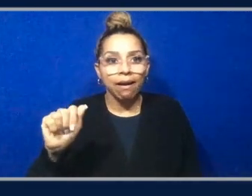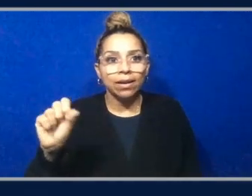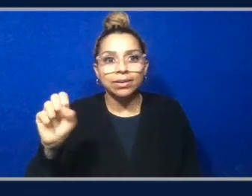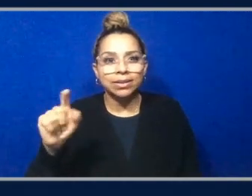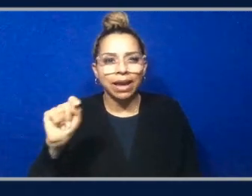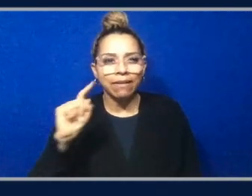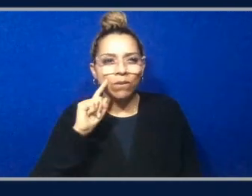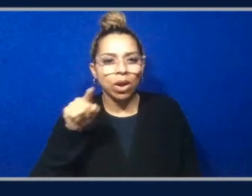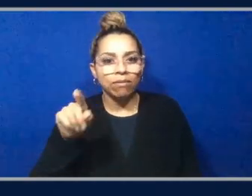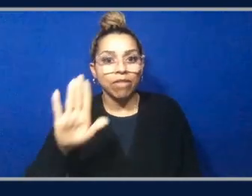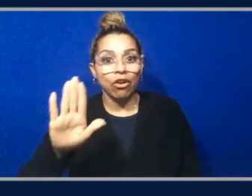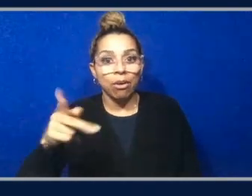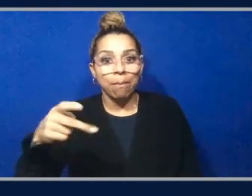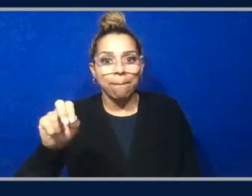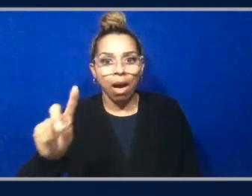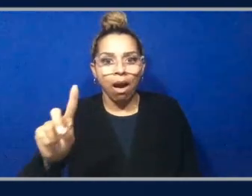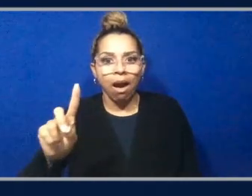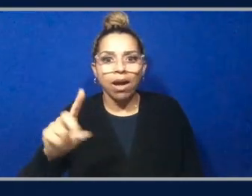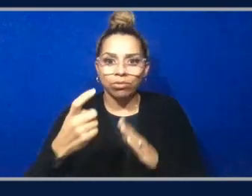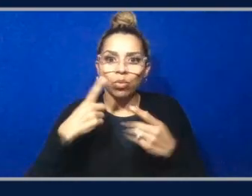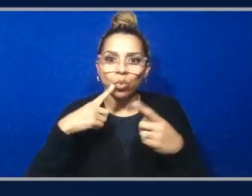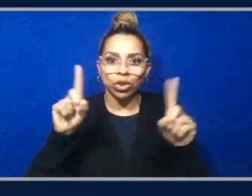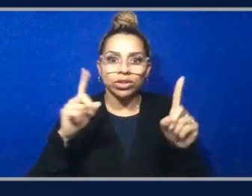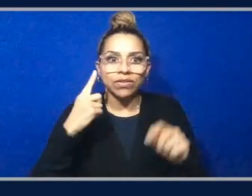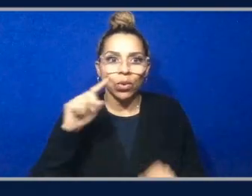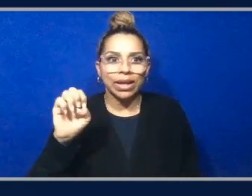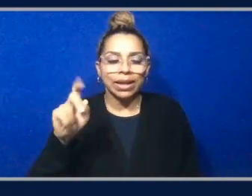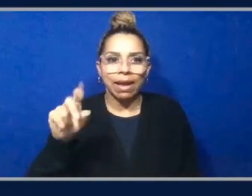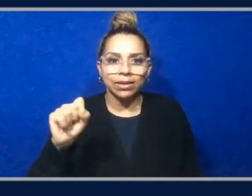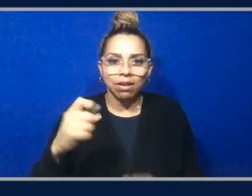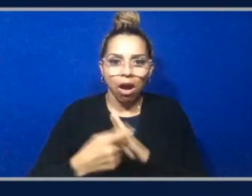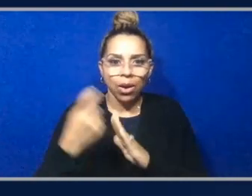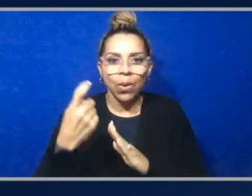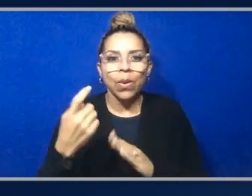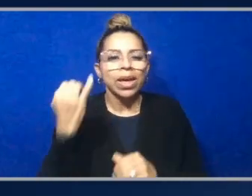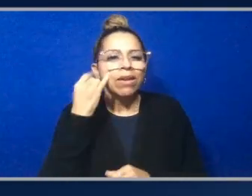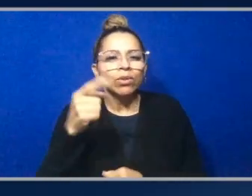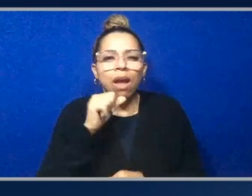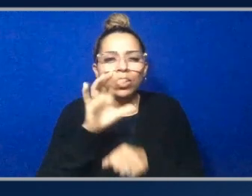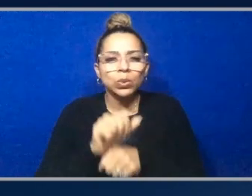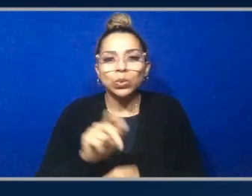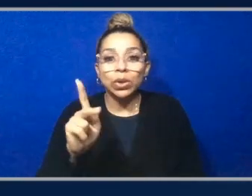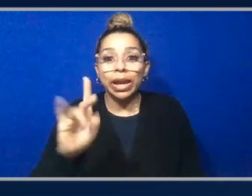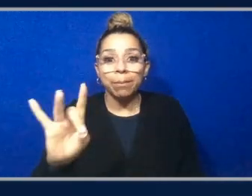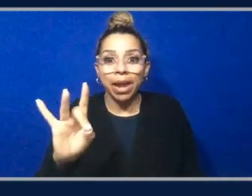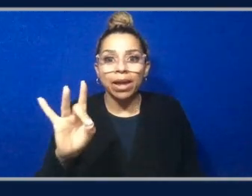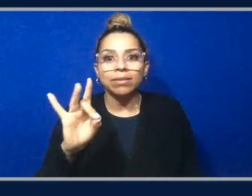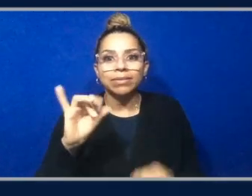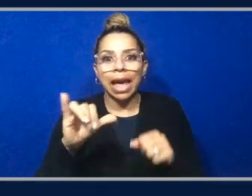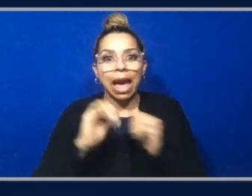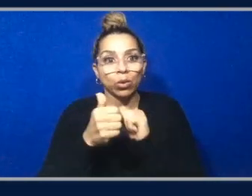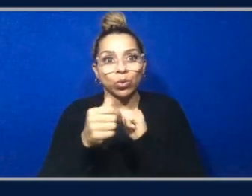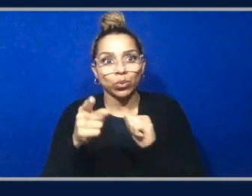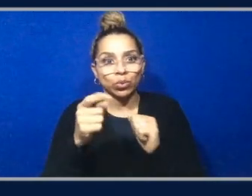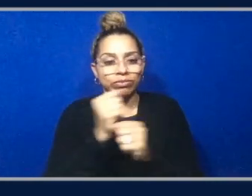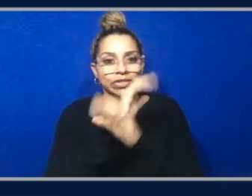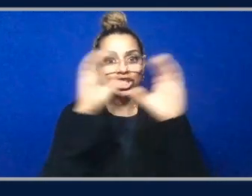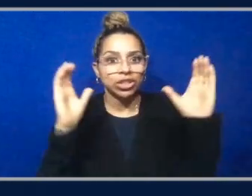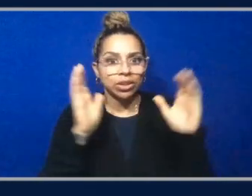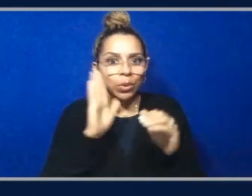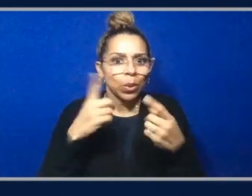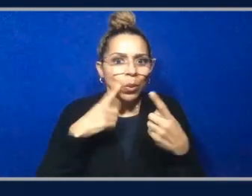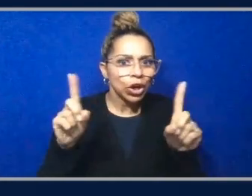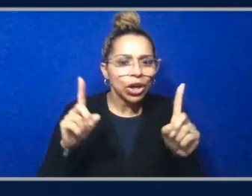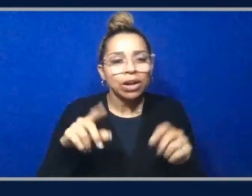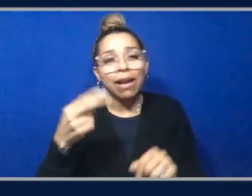to Kubernetes, it's kind of how you envision Kubernetes auto work. You know, I apply some helm charts and things install and everything gets up and going and wired up correctly. And it just kind of brings that magical experience to